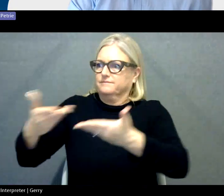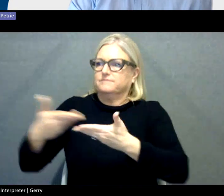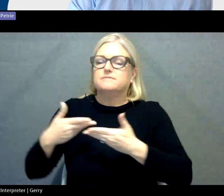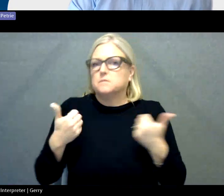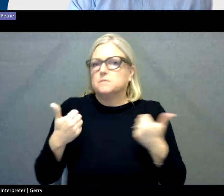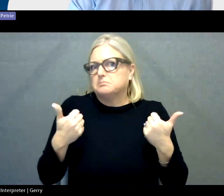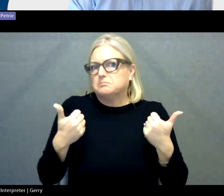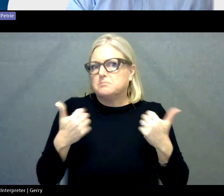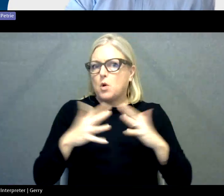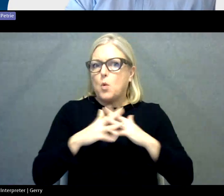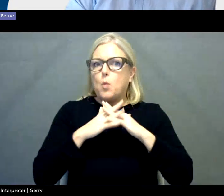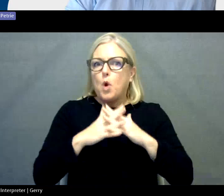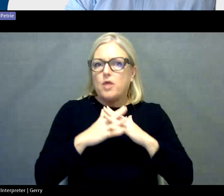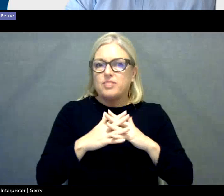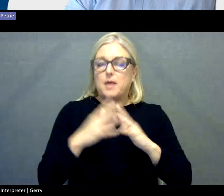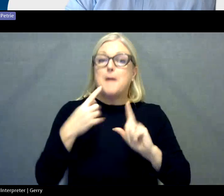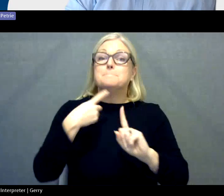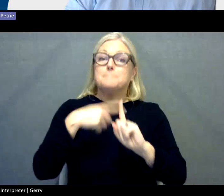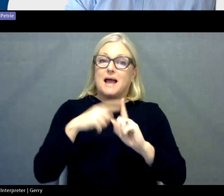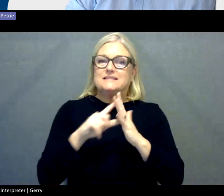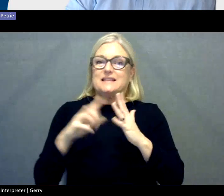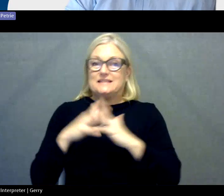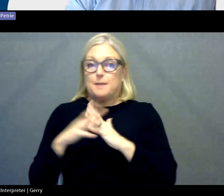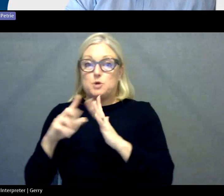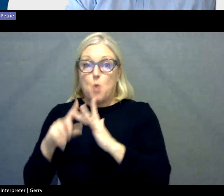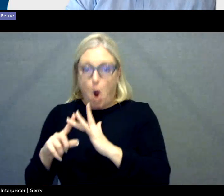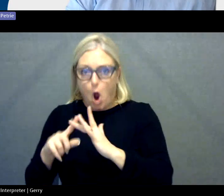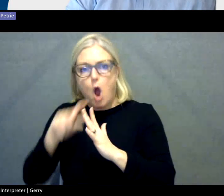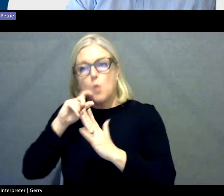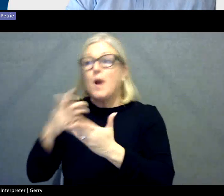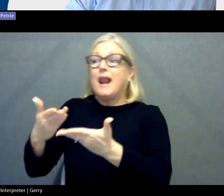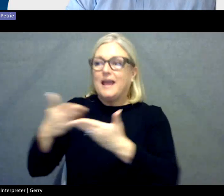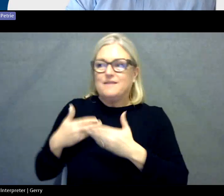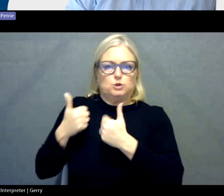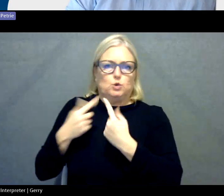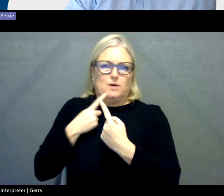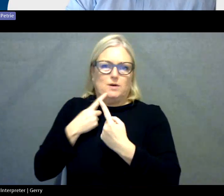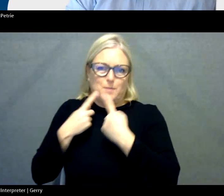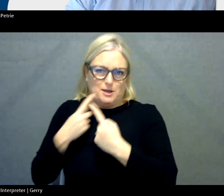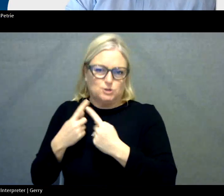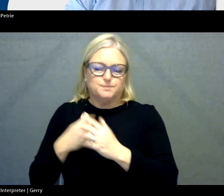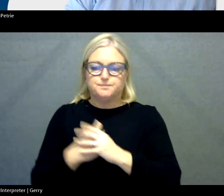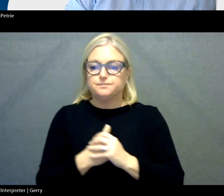Great, thanks, David. Tony, I don't know whether you had thoughts as well about,